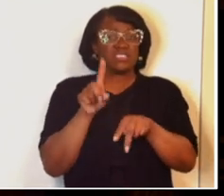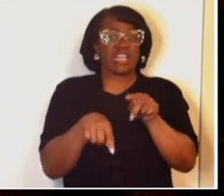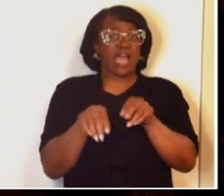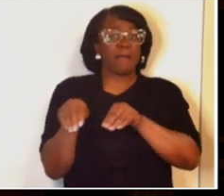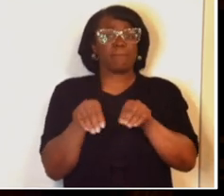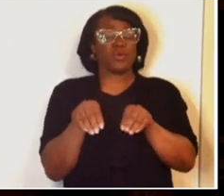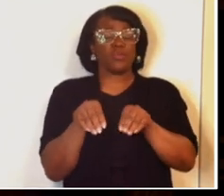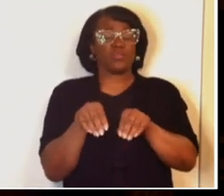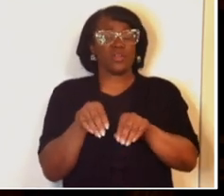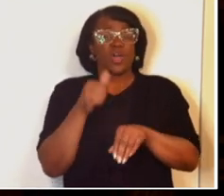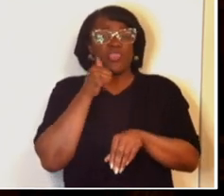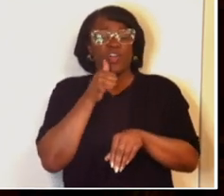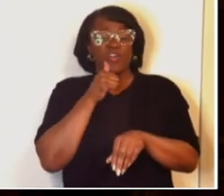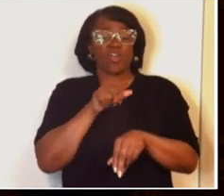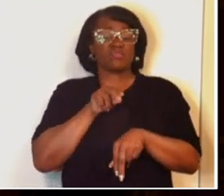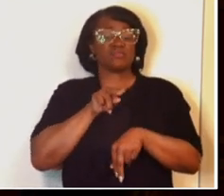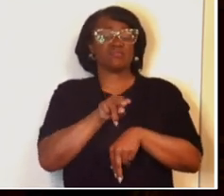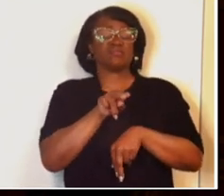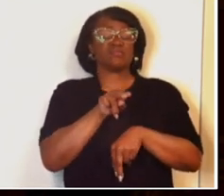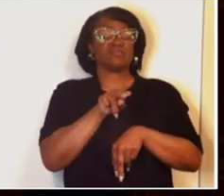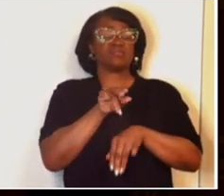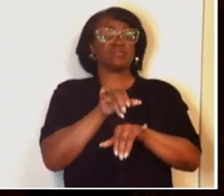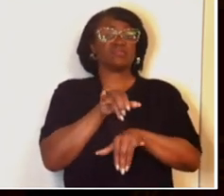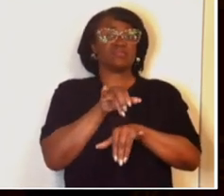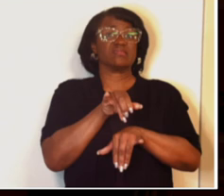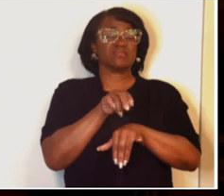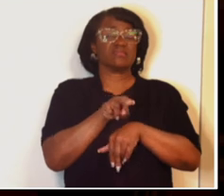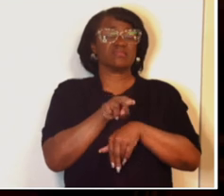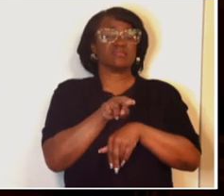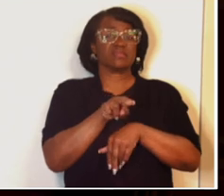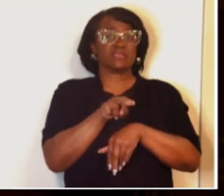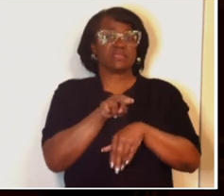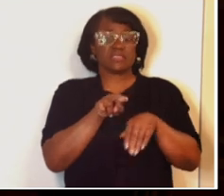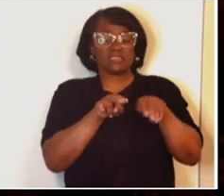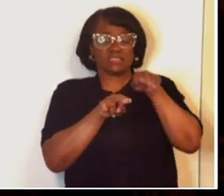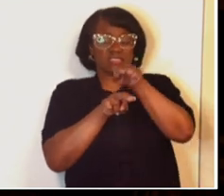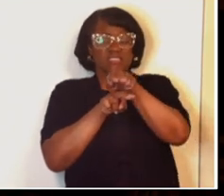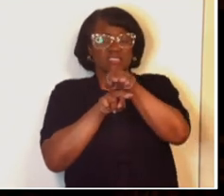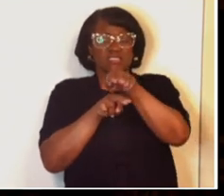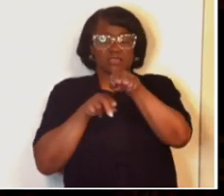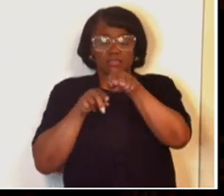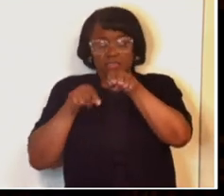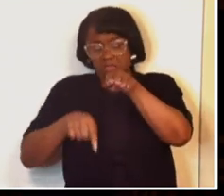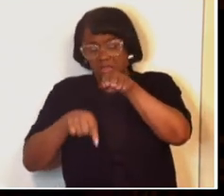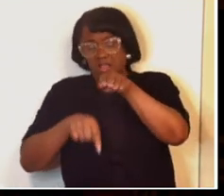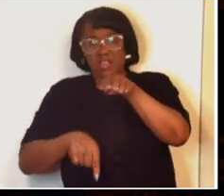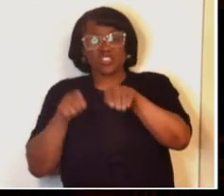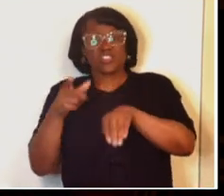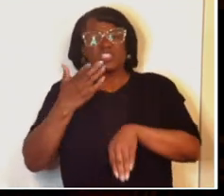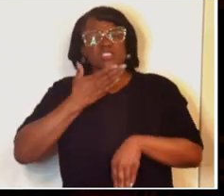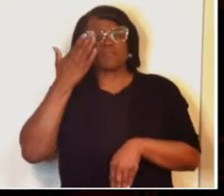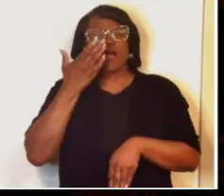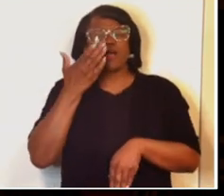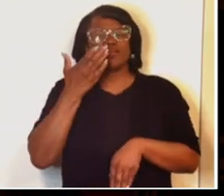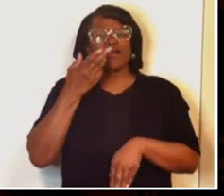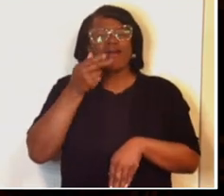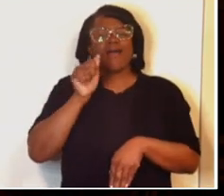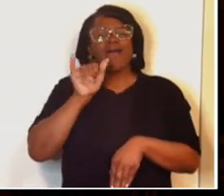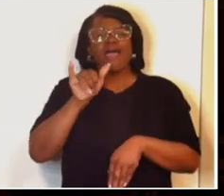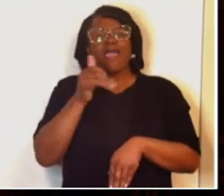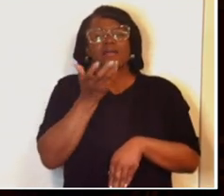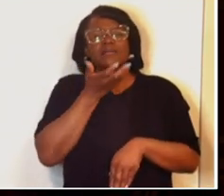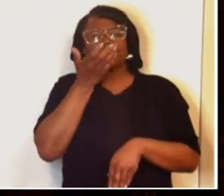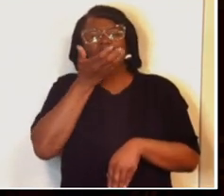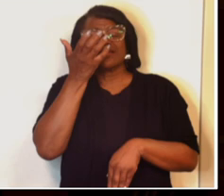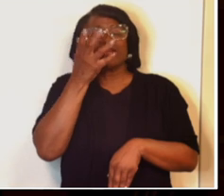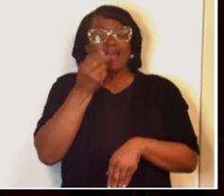Epsy had to remain completely still. Beneath the sage, she smelled hay, potatoes fresh from the dirt, and horse,